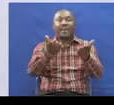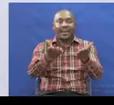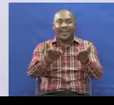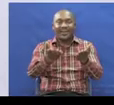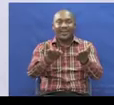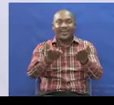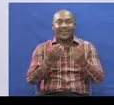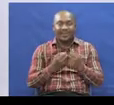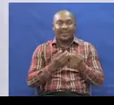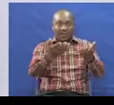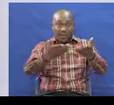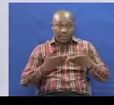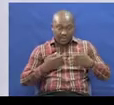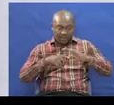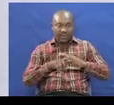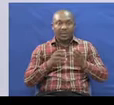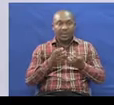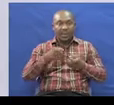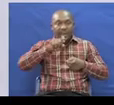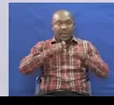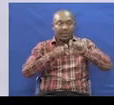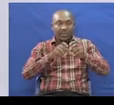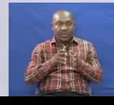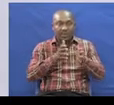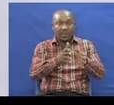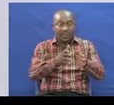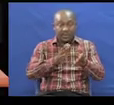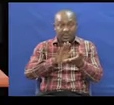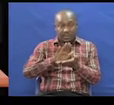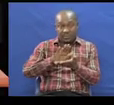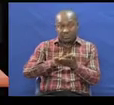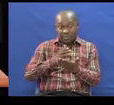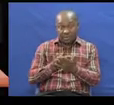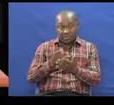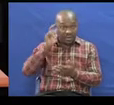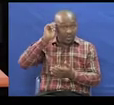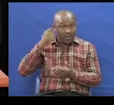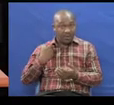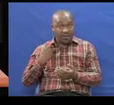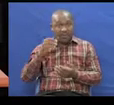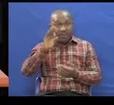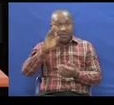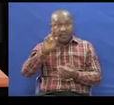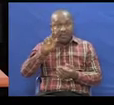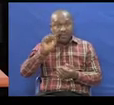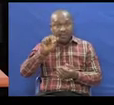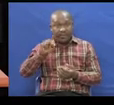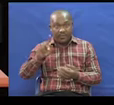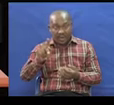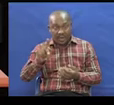Hello, welcome to our chemistry class. My name is Madam Jennifer Kazilege. I'll be with you discussing our topic